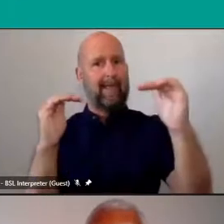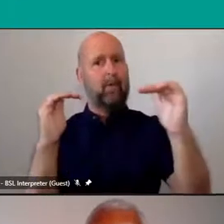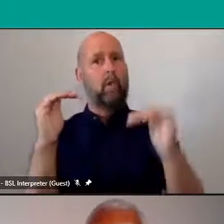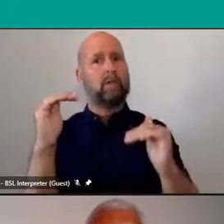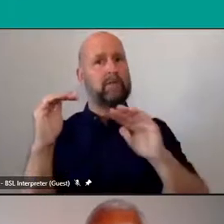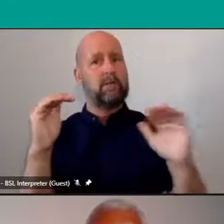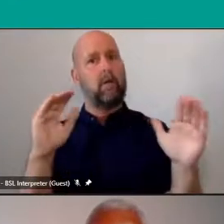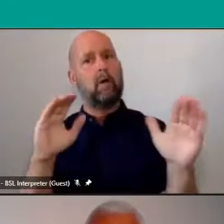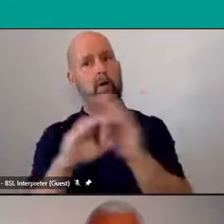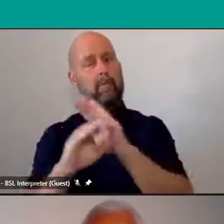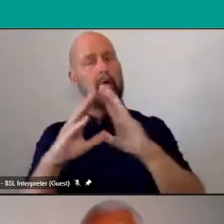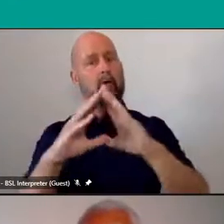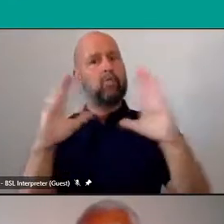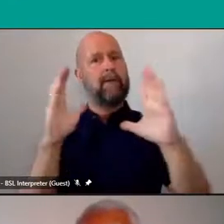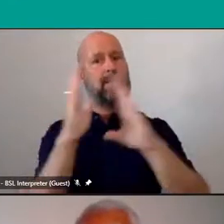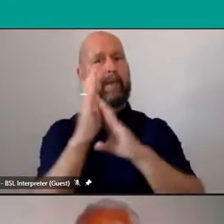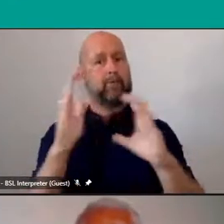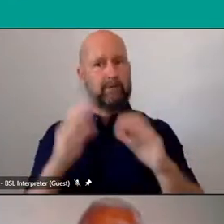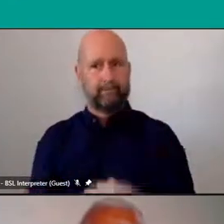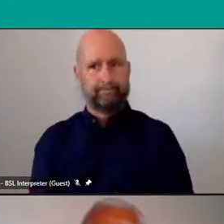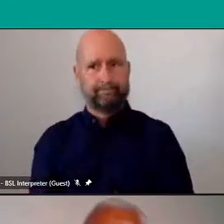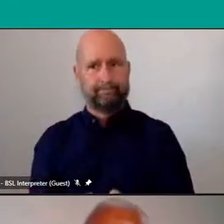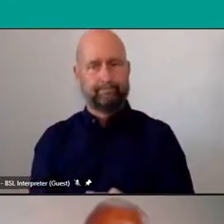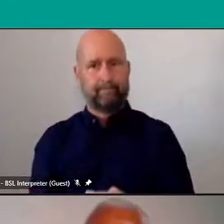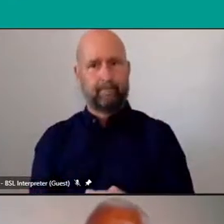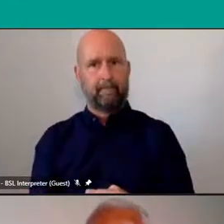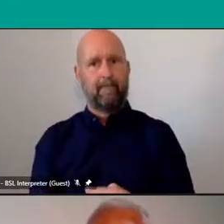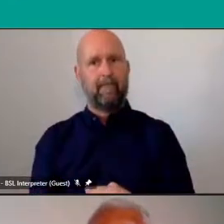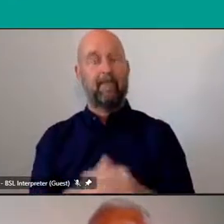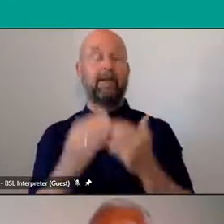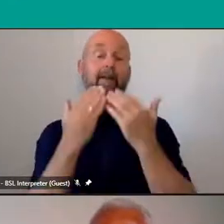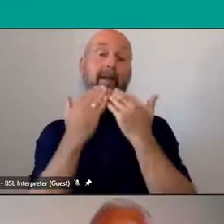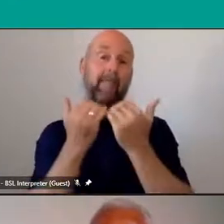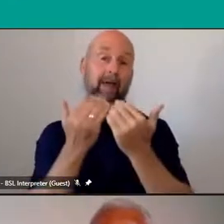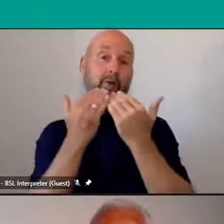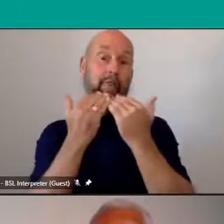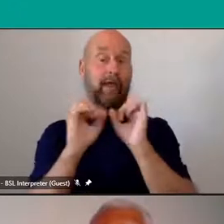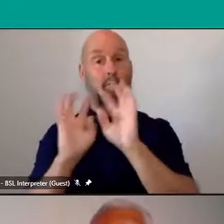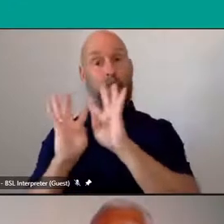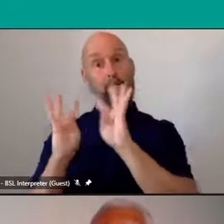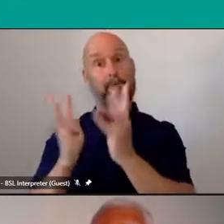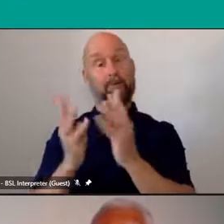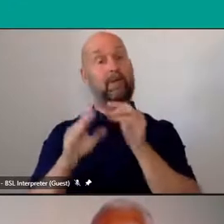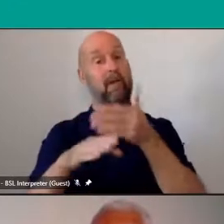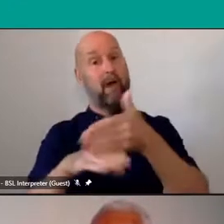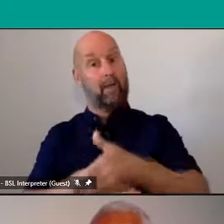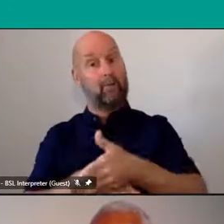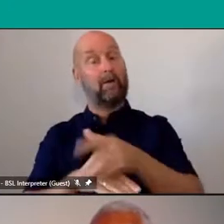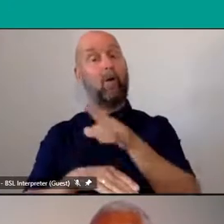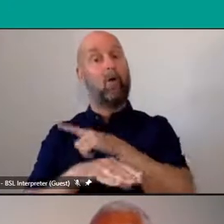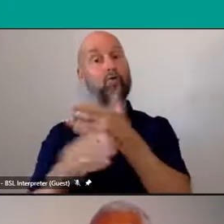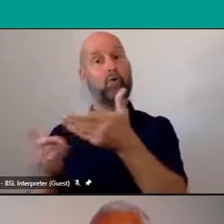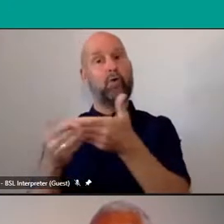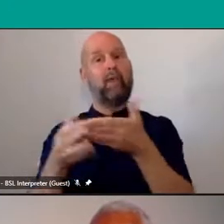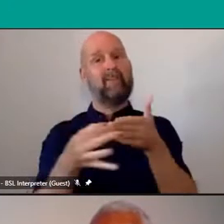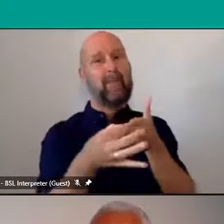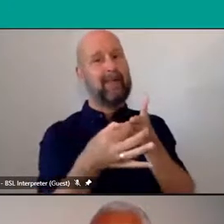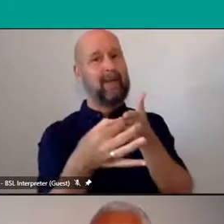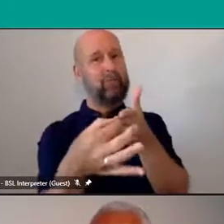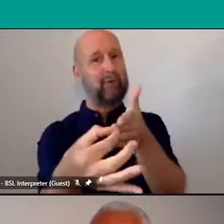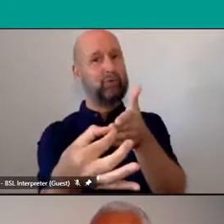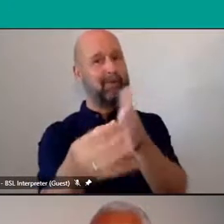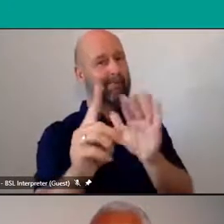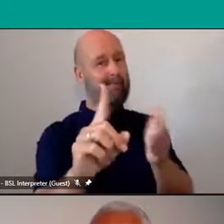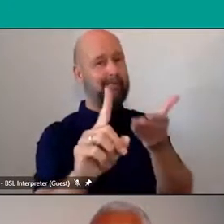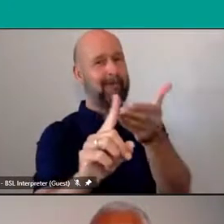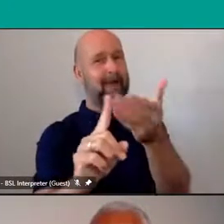Greater Manchester. And again, I can't thank you enough for the work that you've done the direction that you've led us in. And of